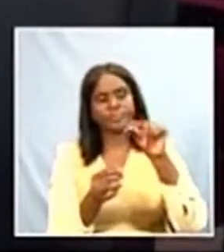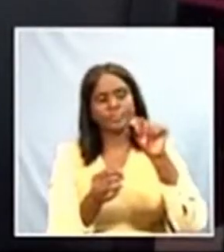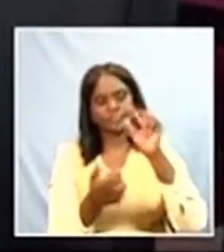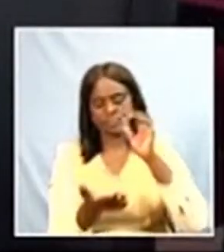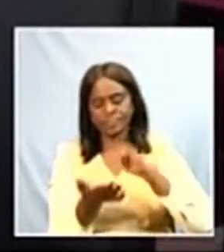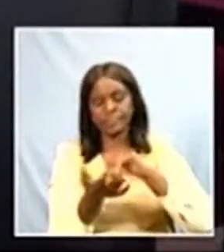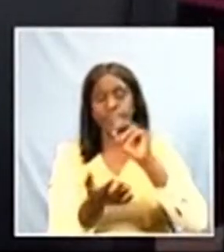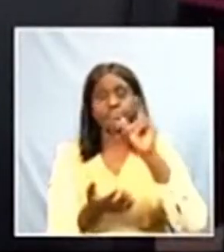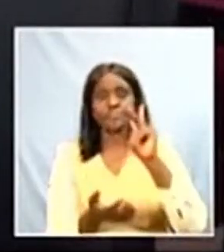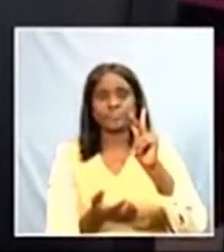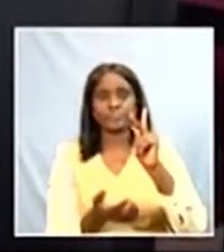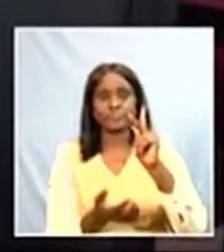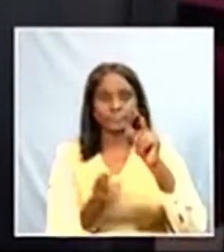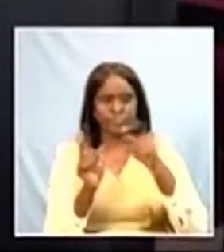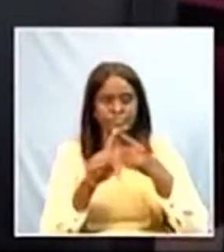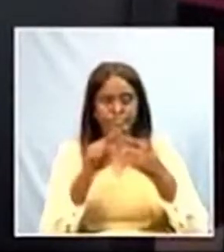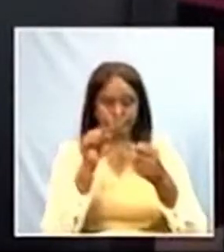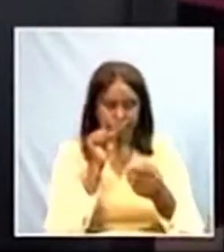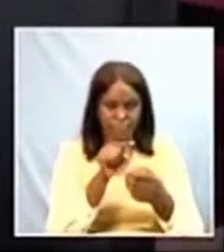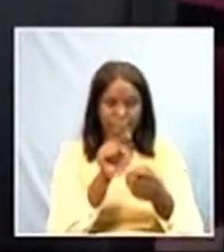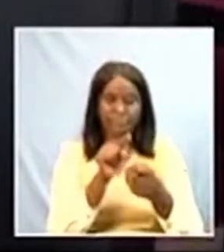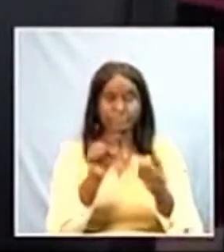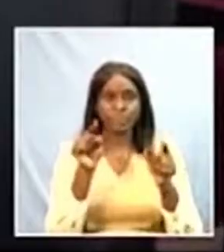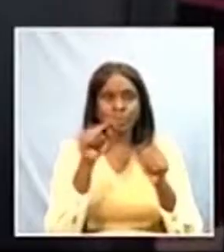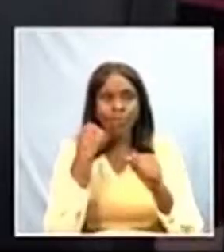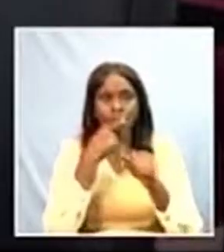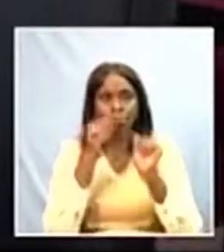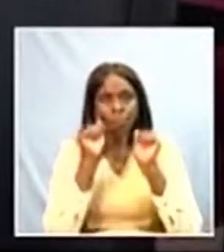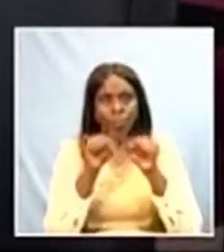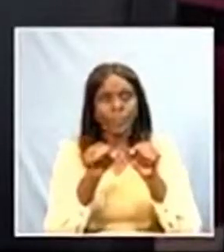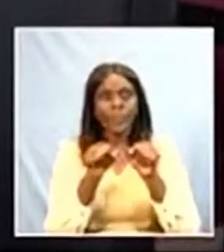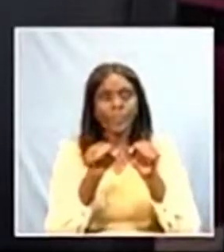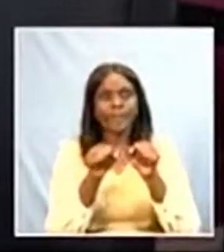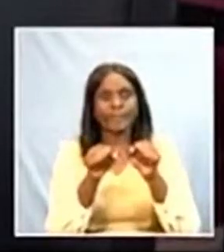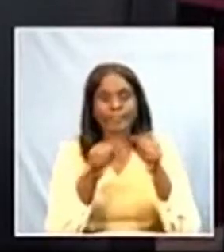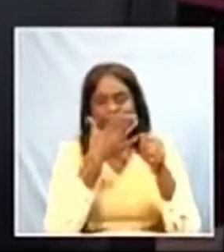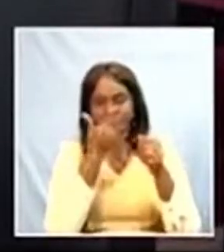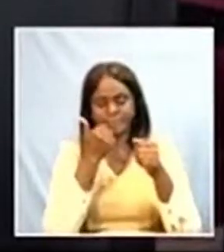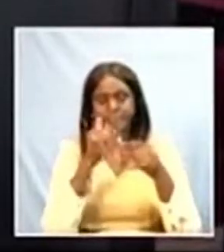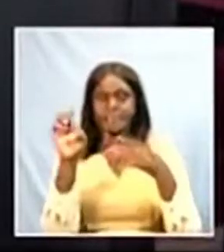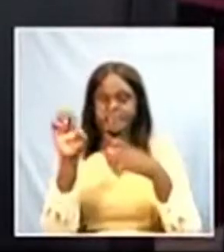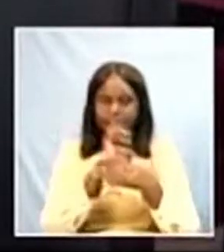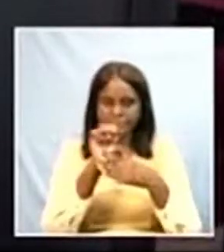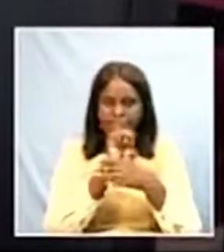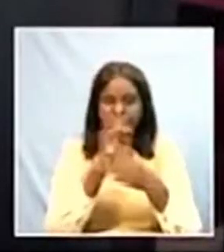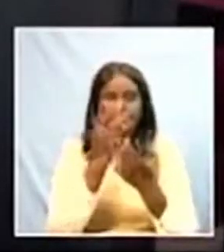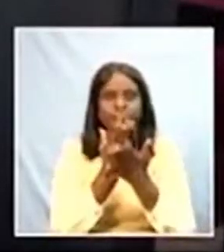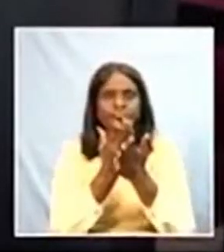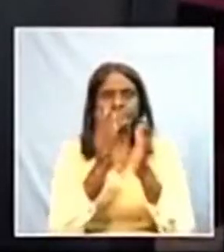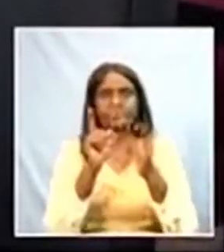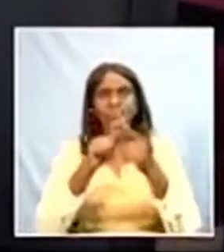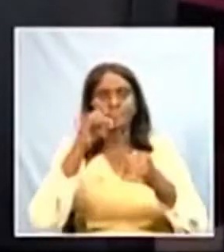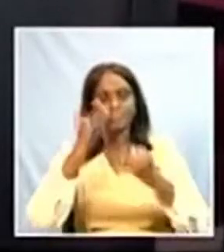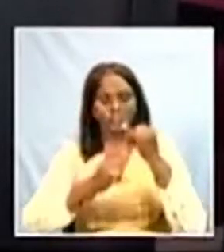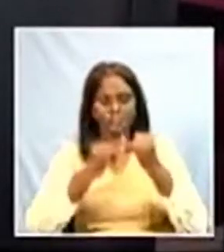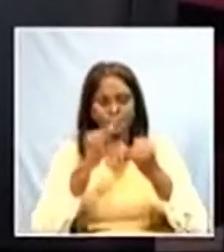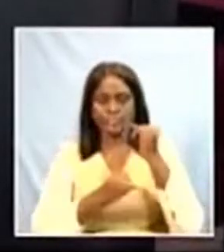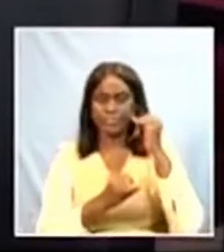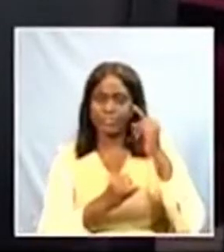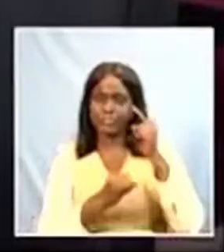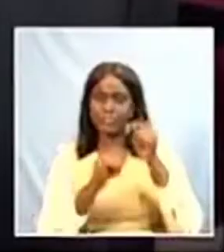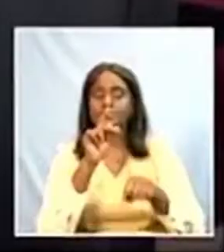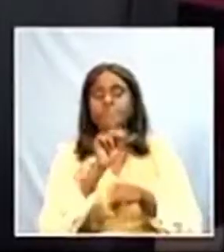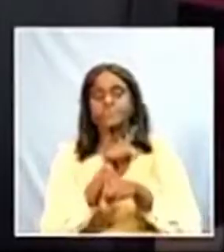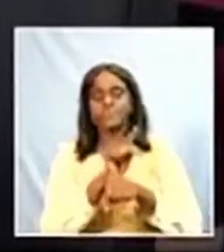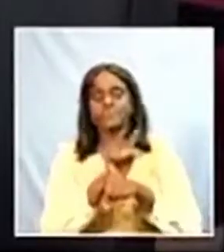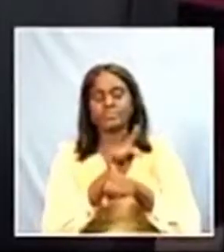520,000 kwacha to this would be best evaluated bidder to complete the